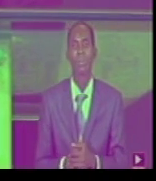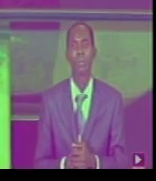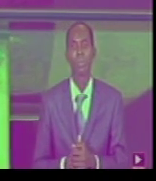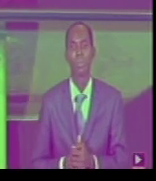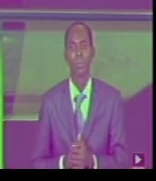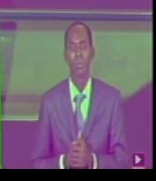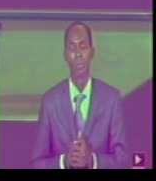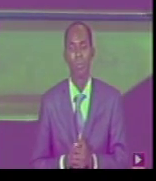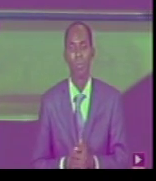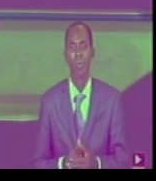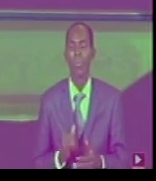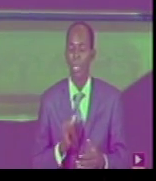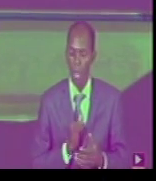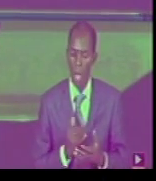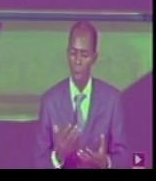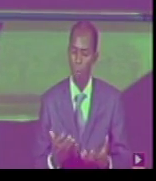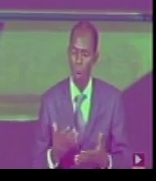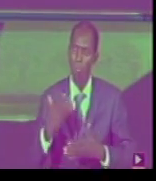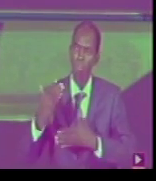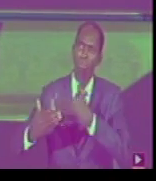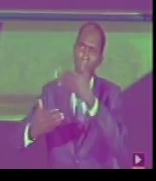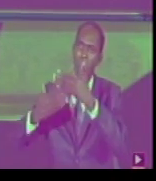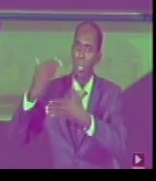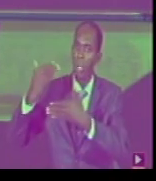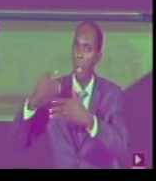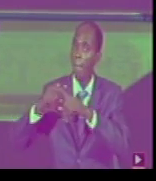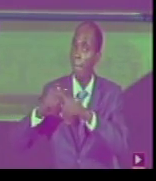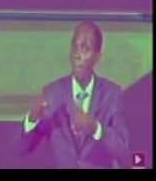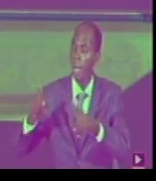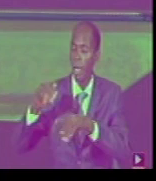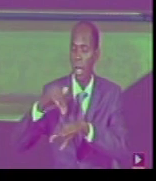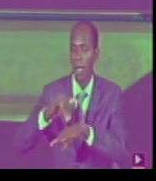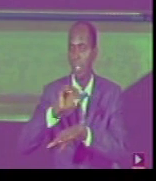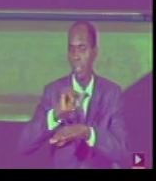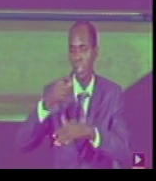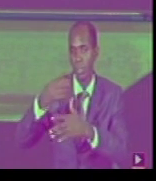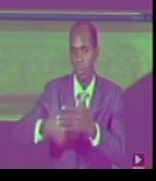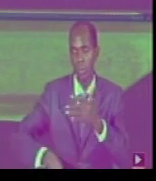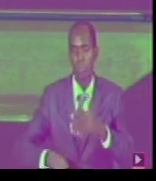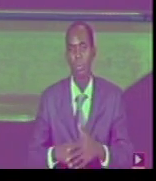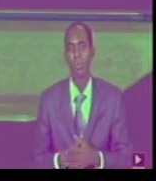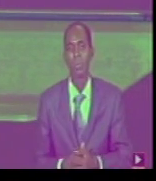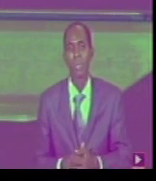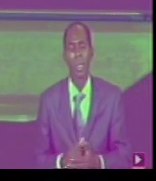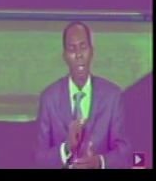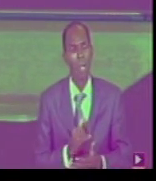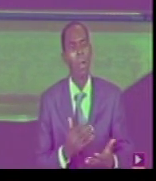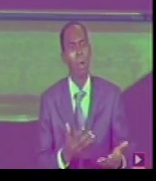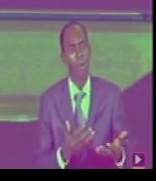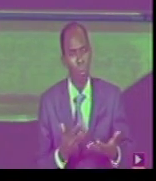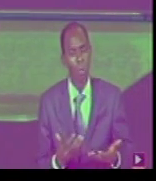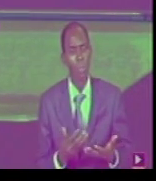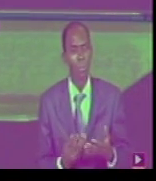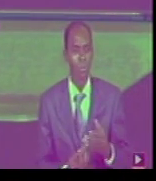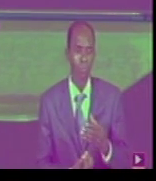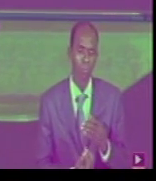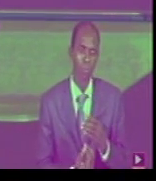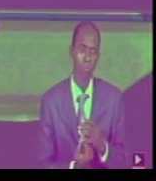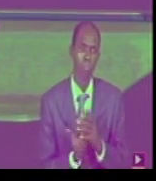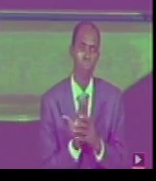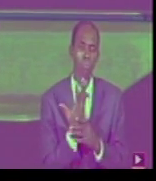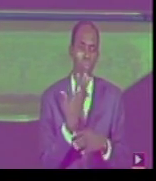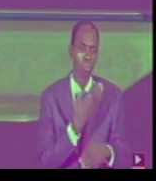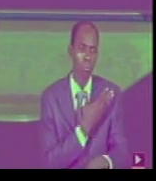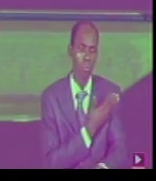price. I want progress at a price. I want improvement at